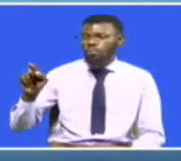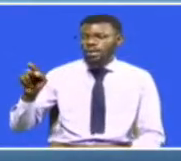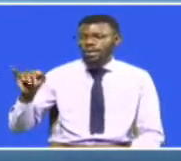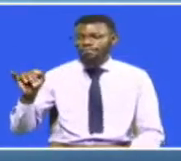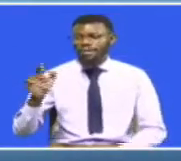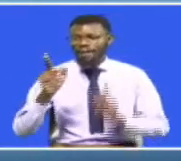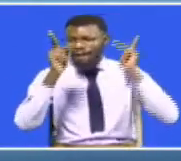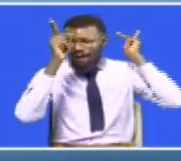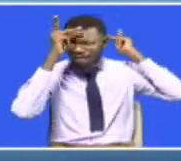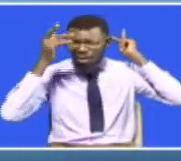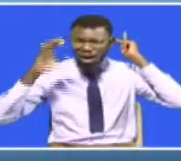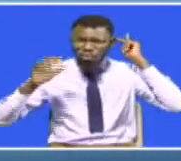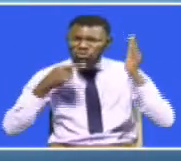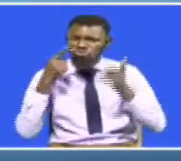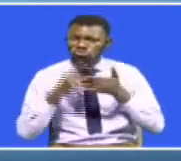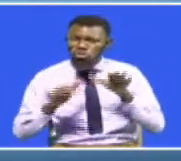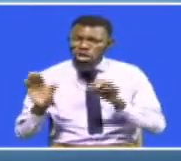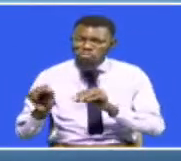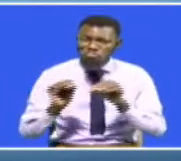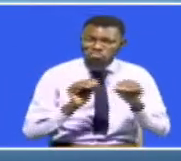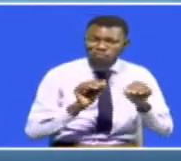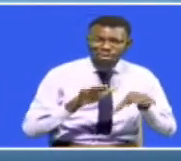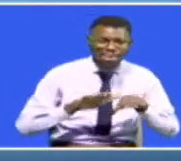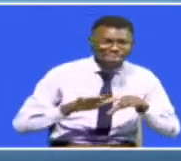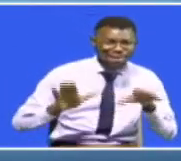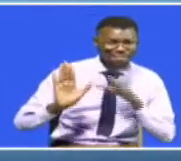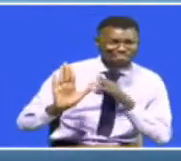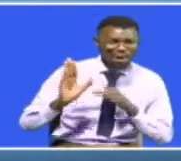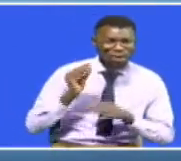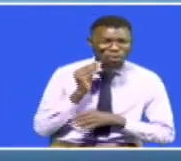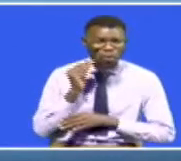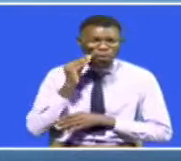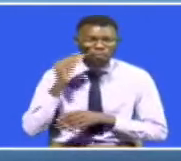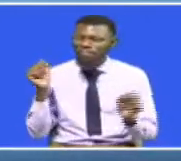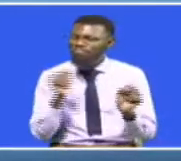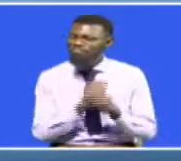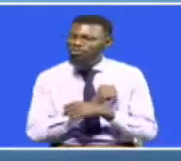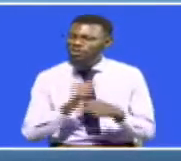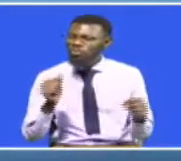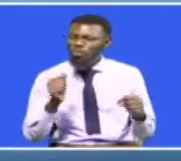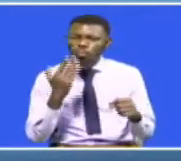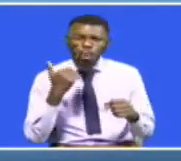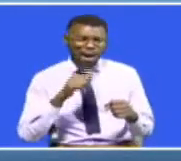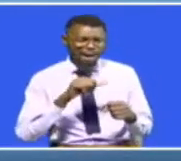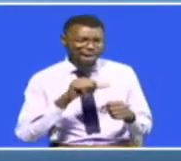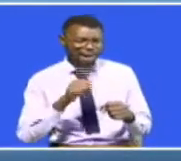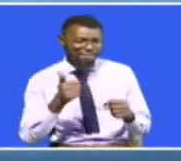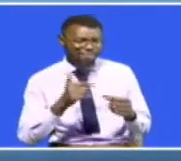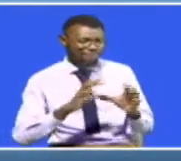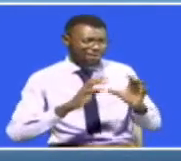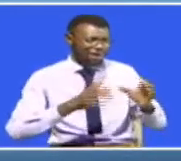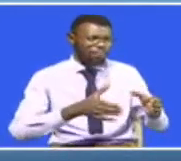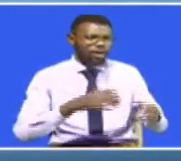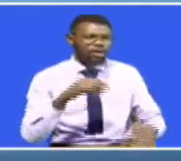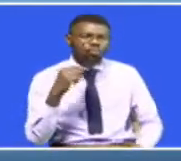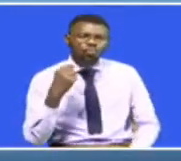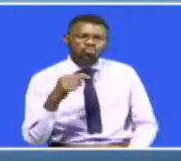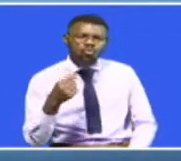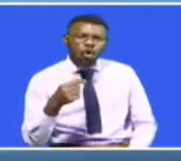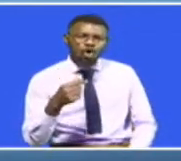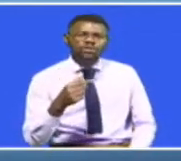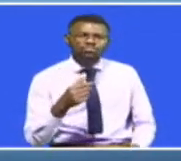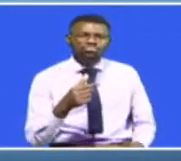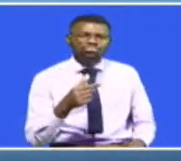to vacate their ancestral land to pave way for operations of a gold mining company. Now, the residents say it has taken